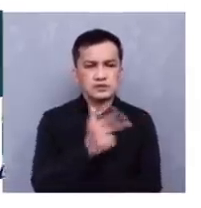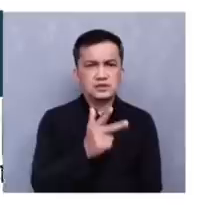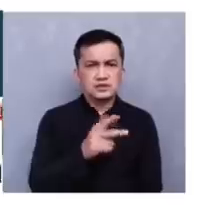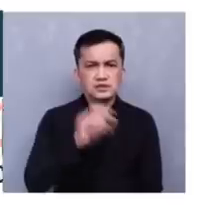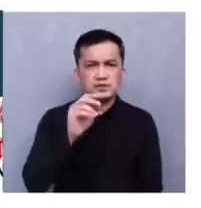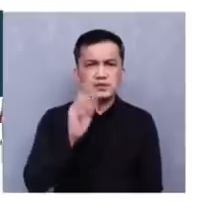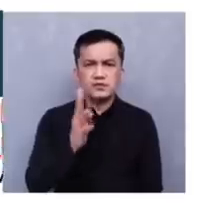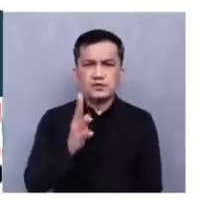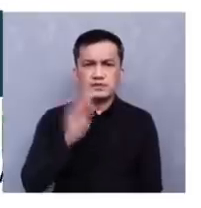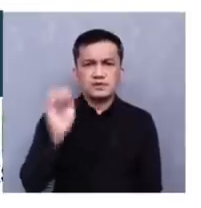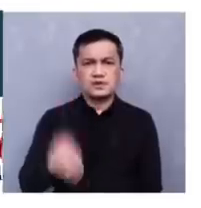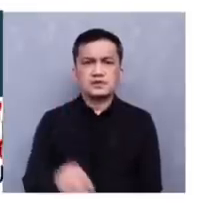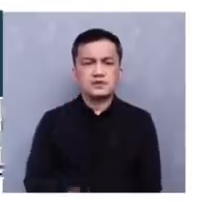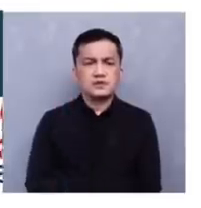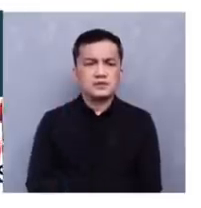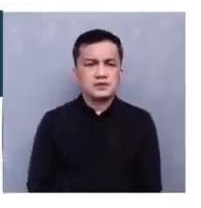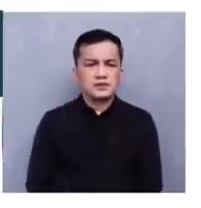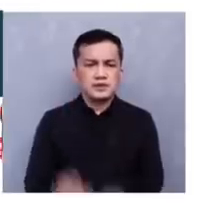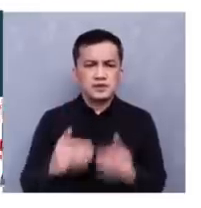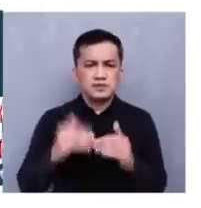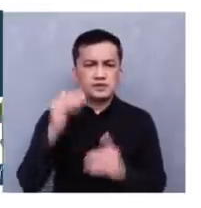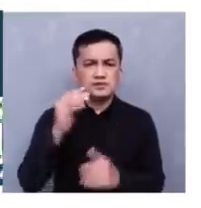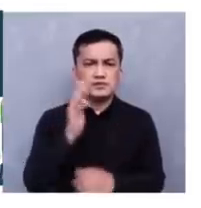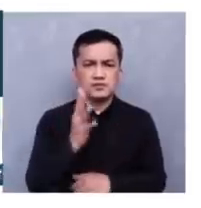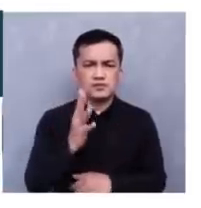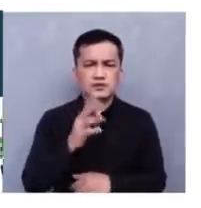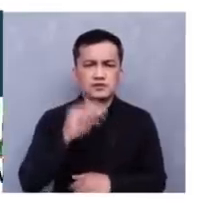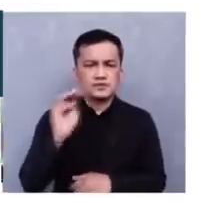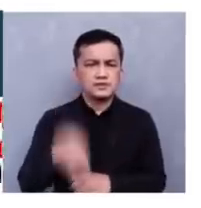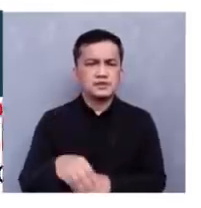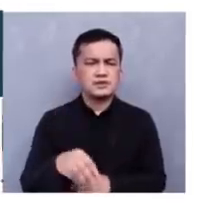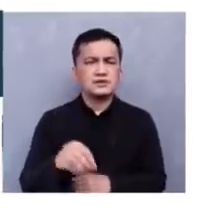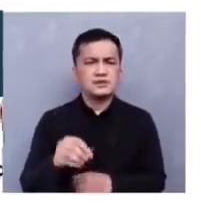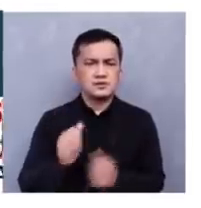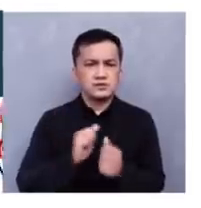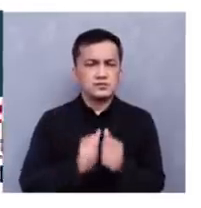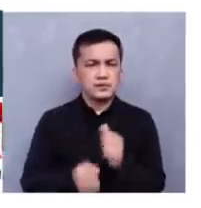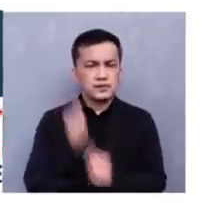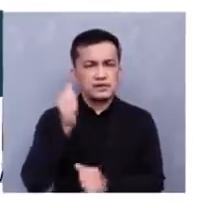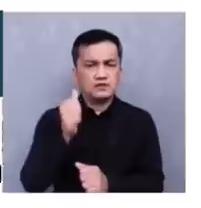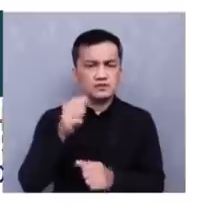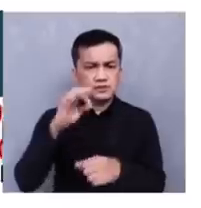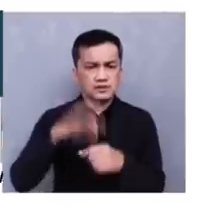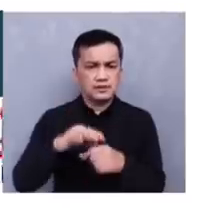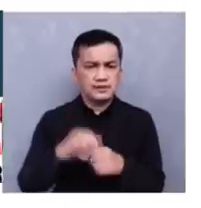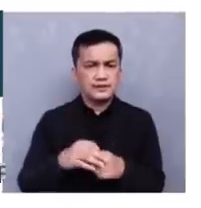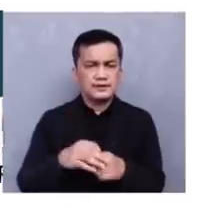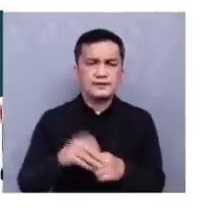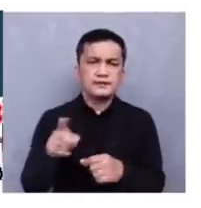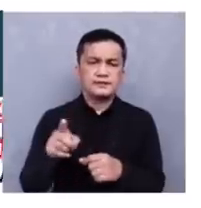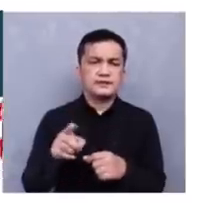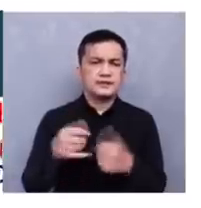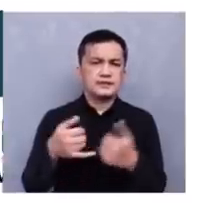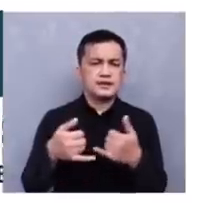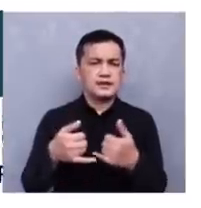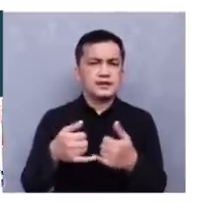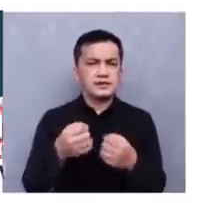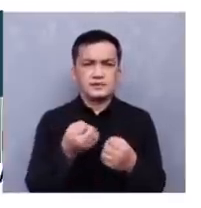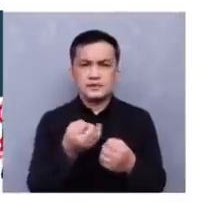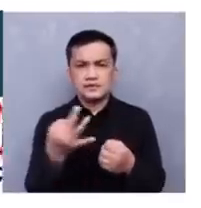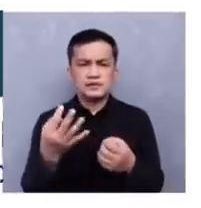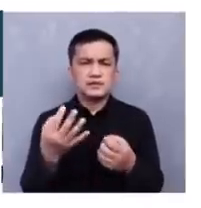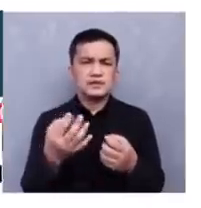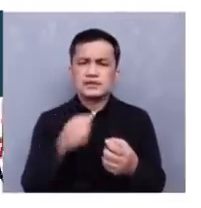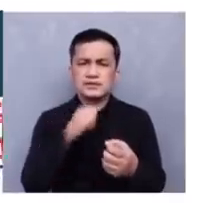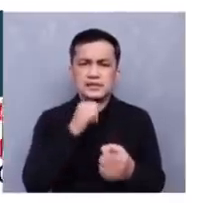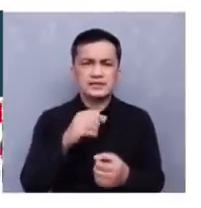maybe maximum 40% to win this election. No? So it's a plurality game, not a majority game.